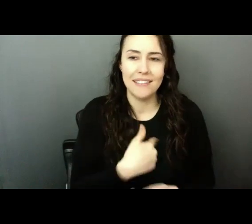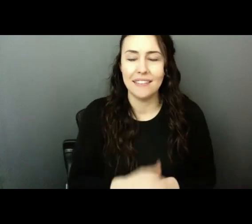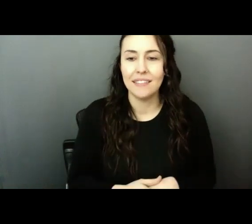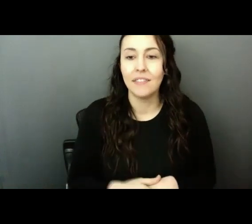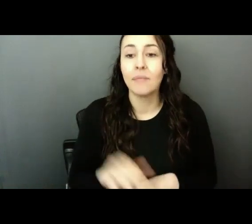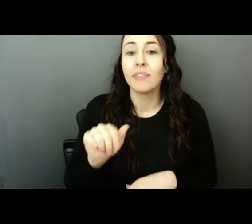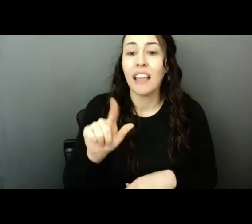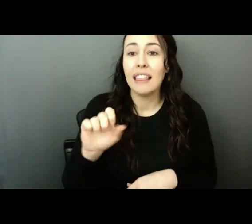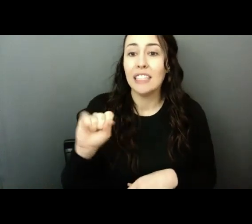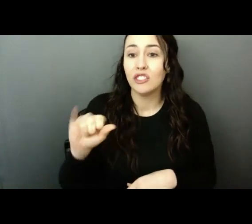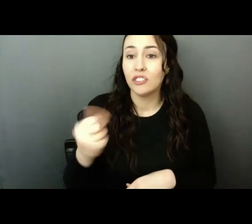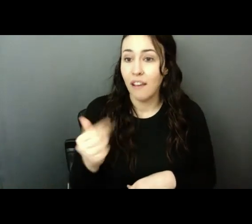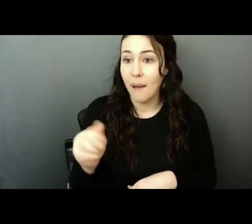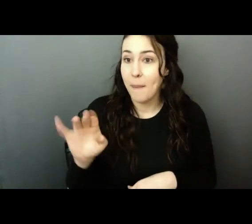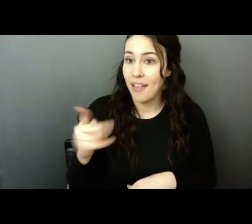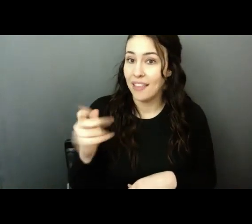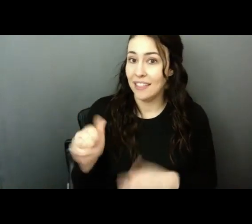Bethany, please.